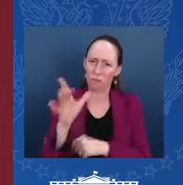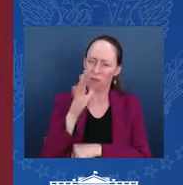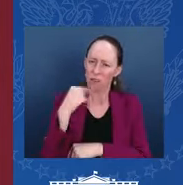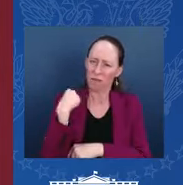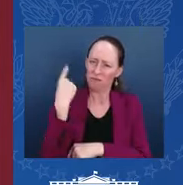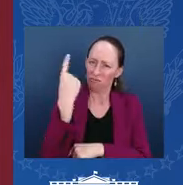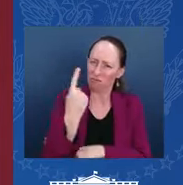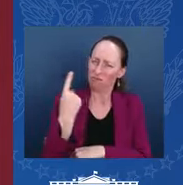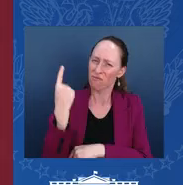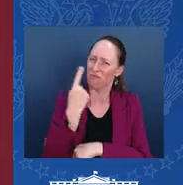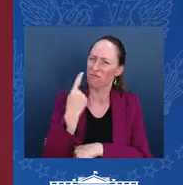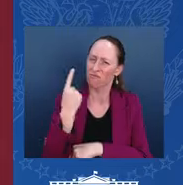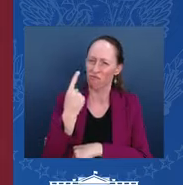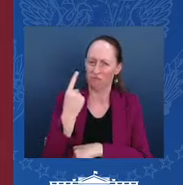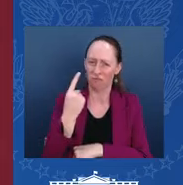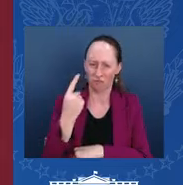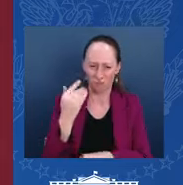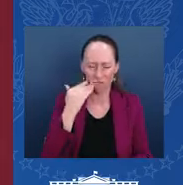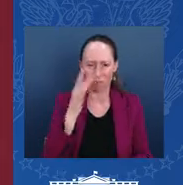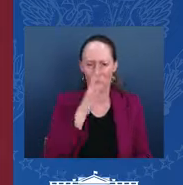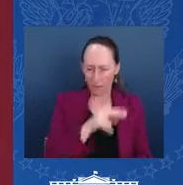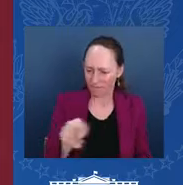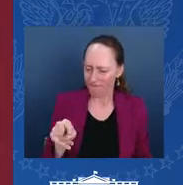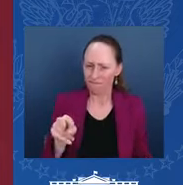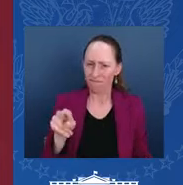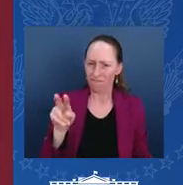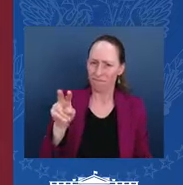insulin, and you're looking and know you have